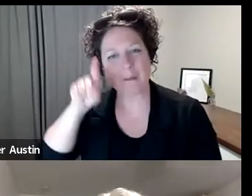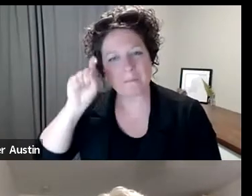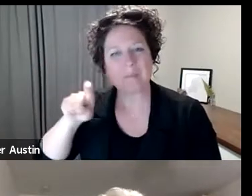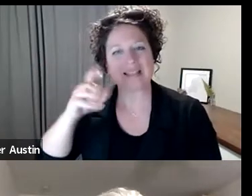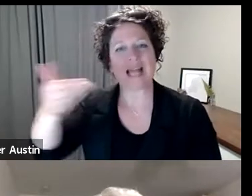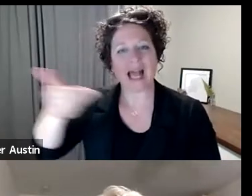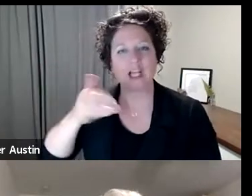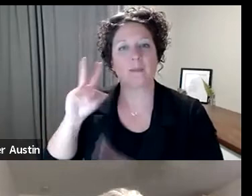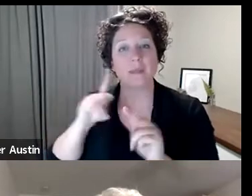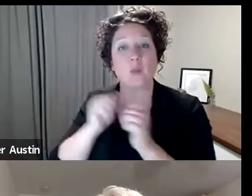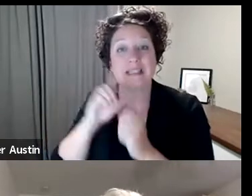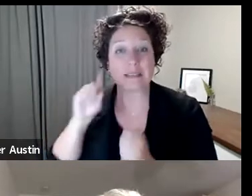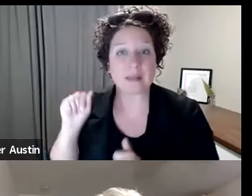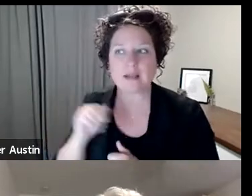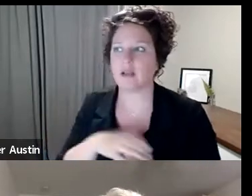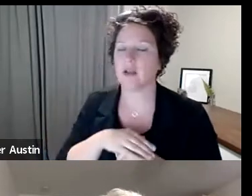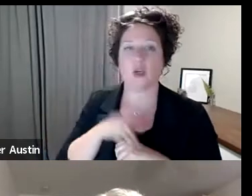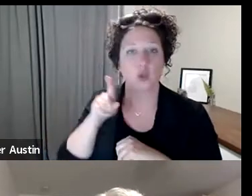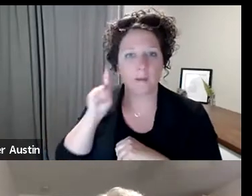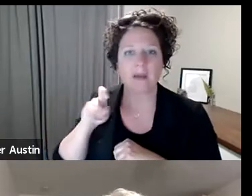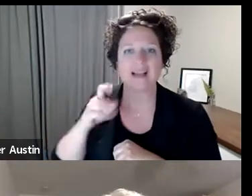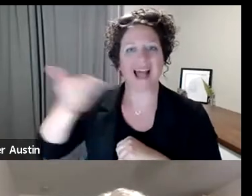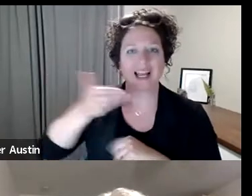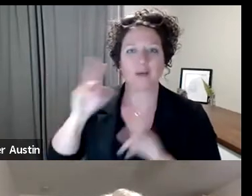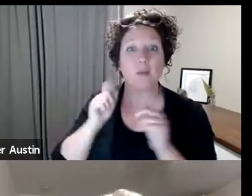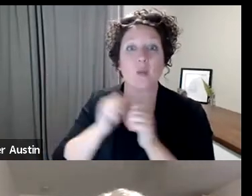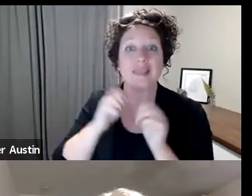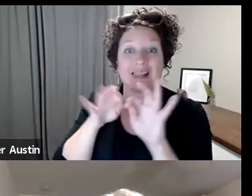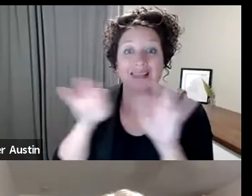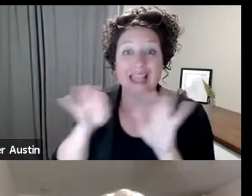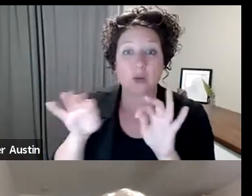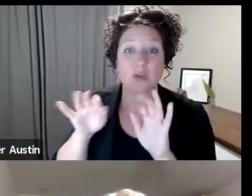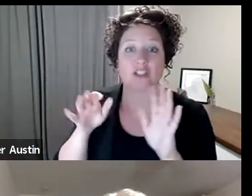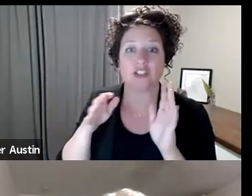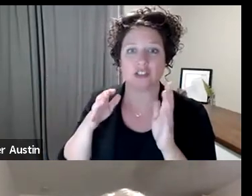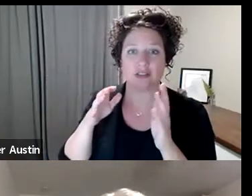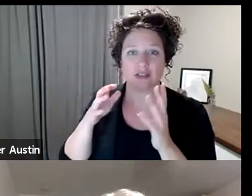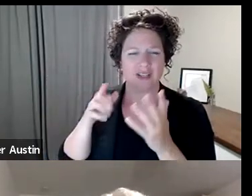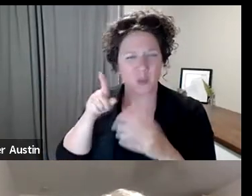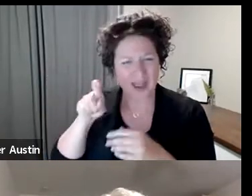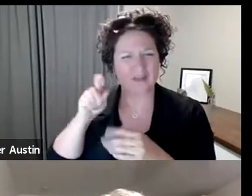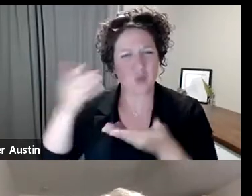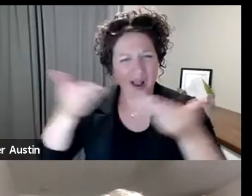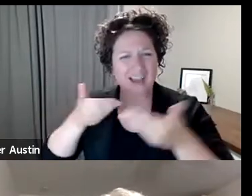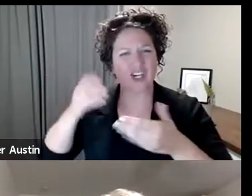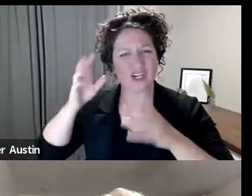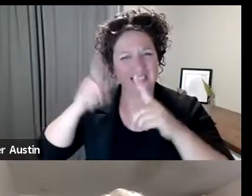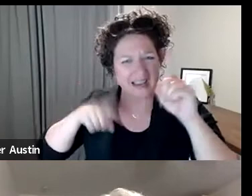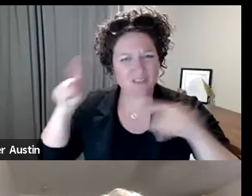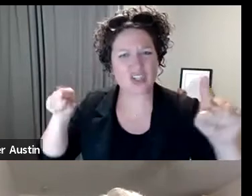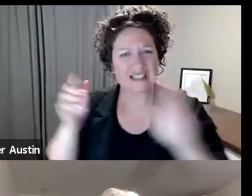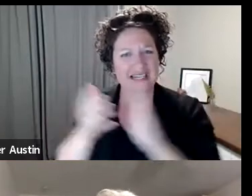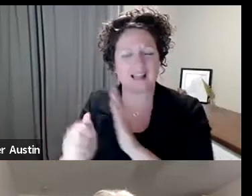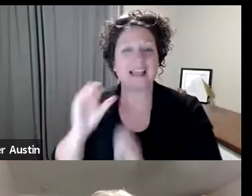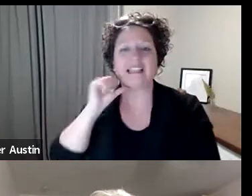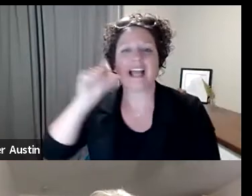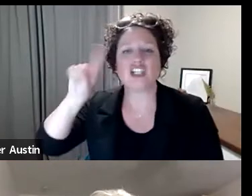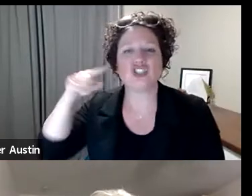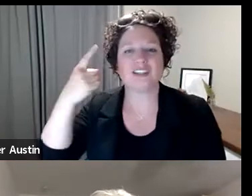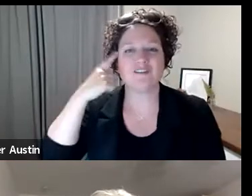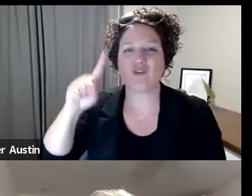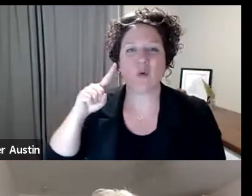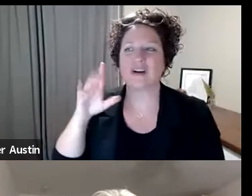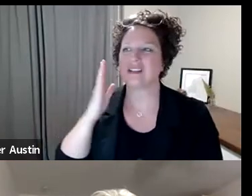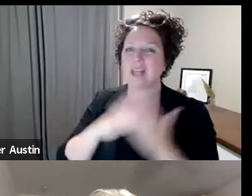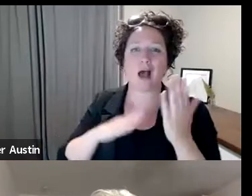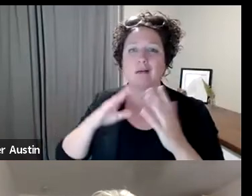with disabilities, you must hire people with the language expertise. You gotta hire diverse talent, and not just for some artificial